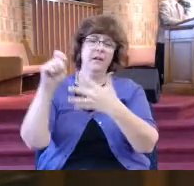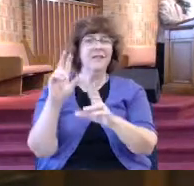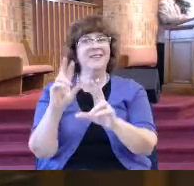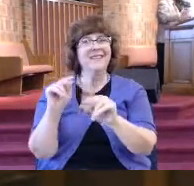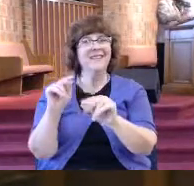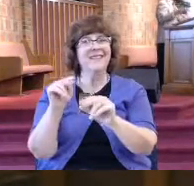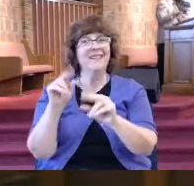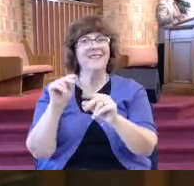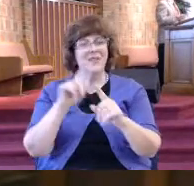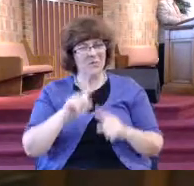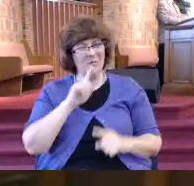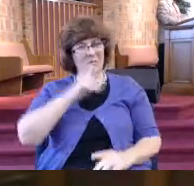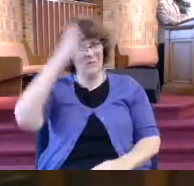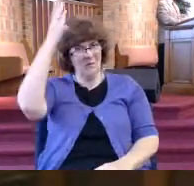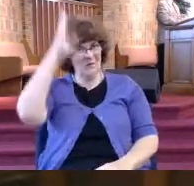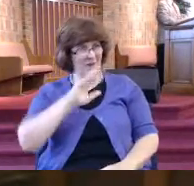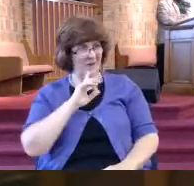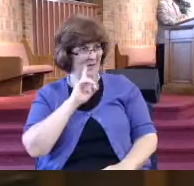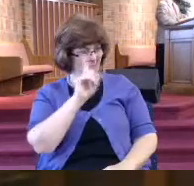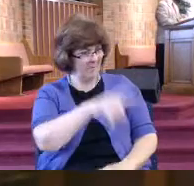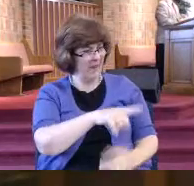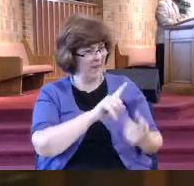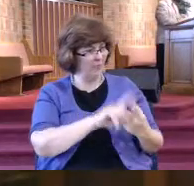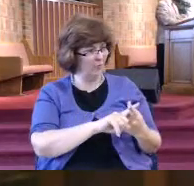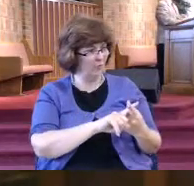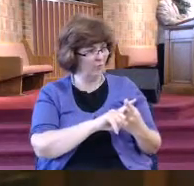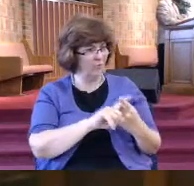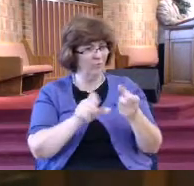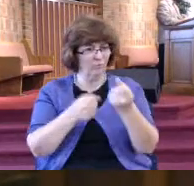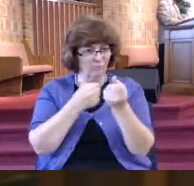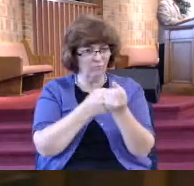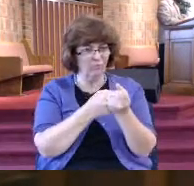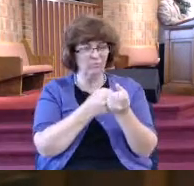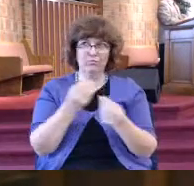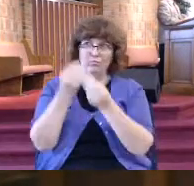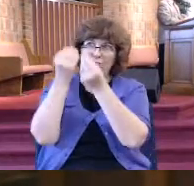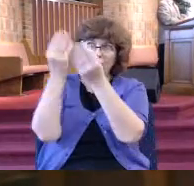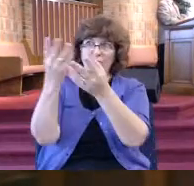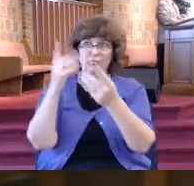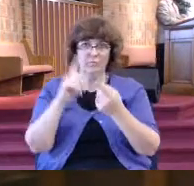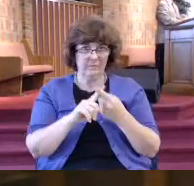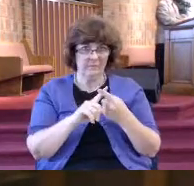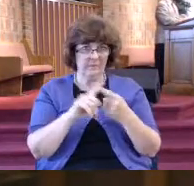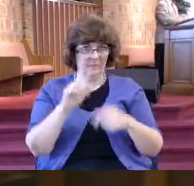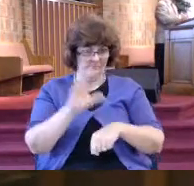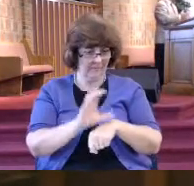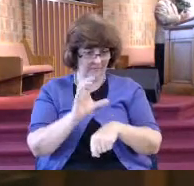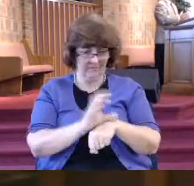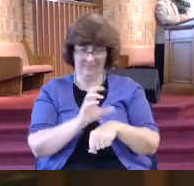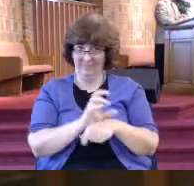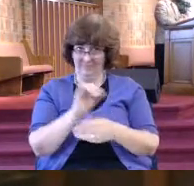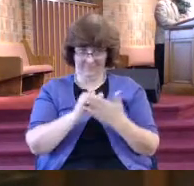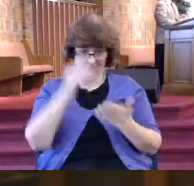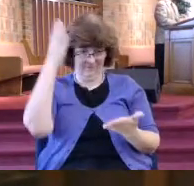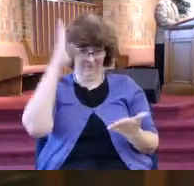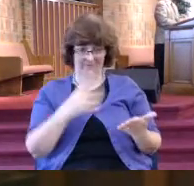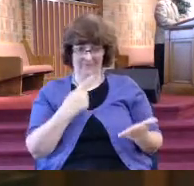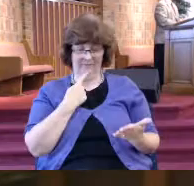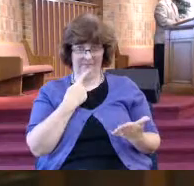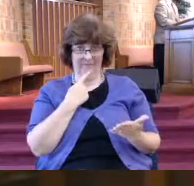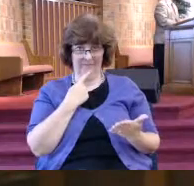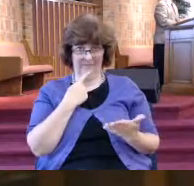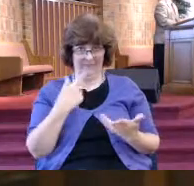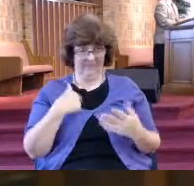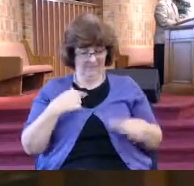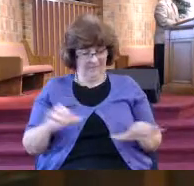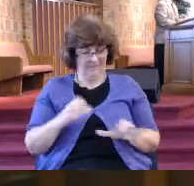today, we give back to His kingdom as one of God's commands to give to Him. And this is what we do out of